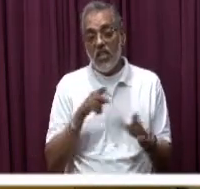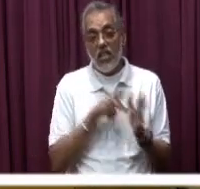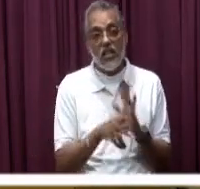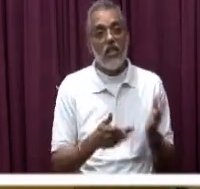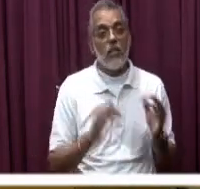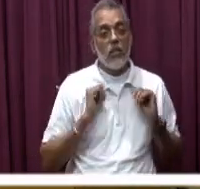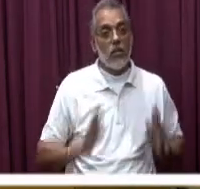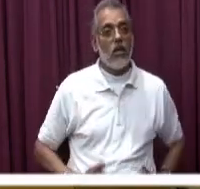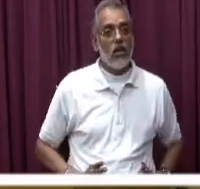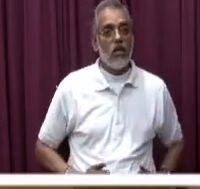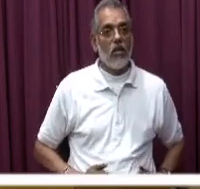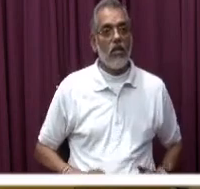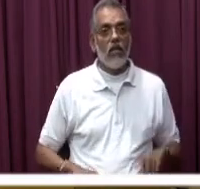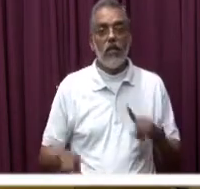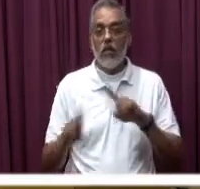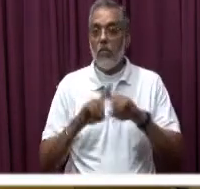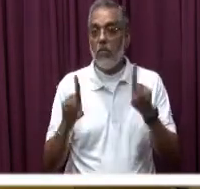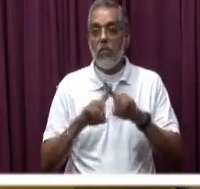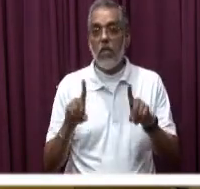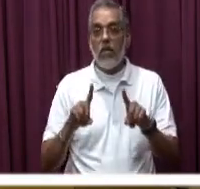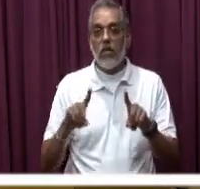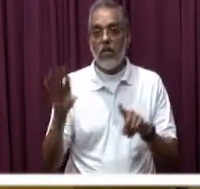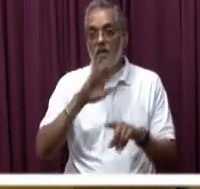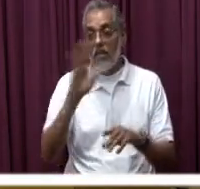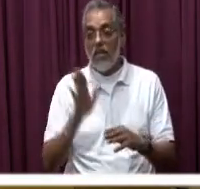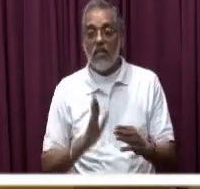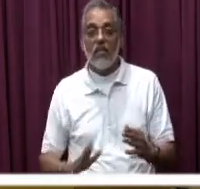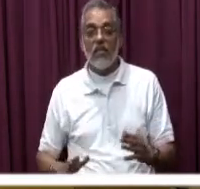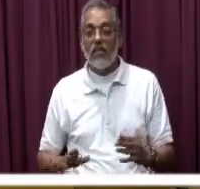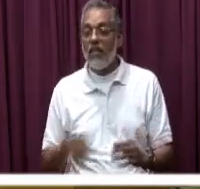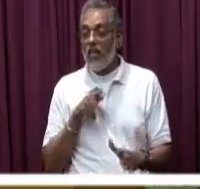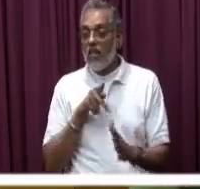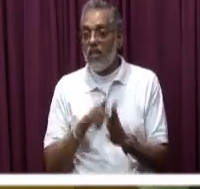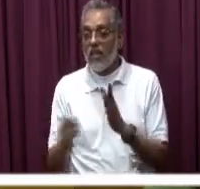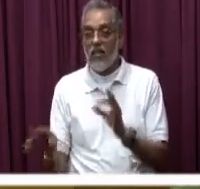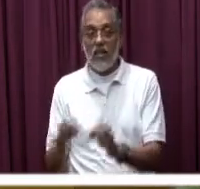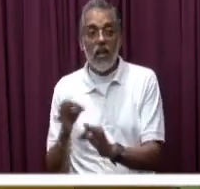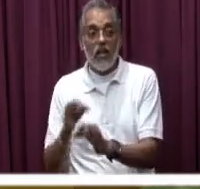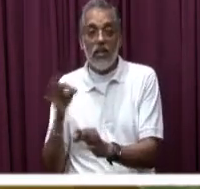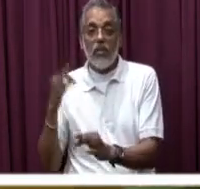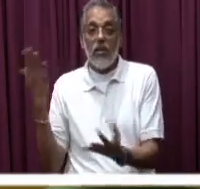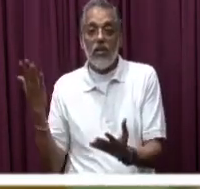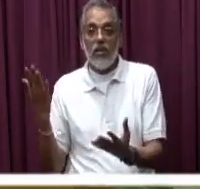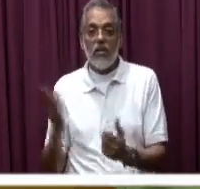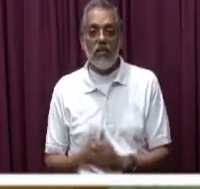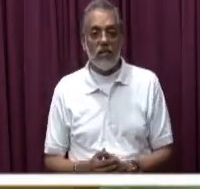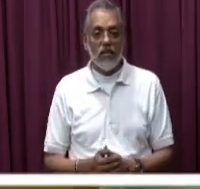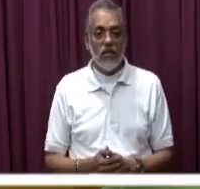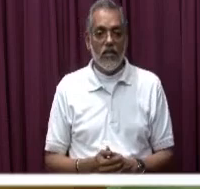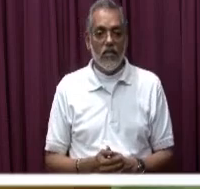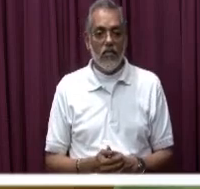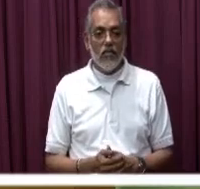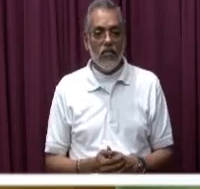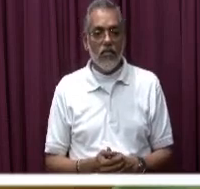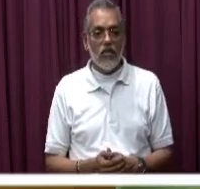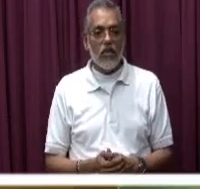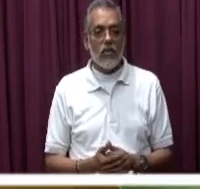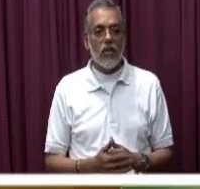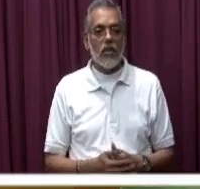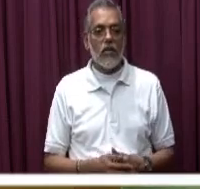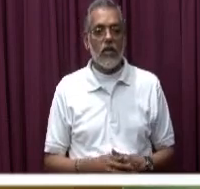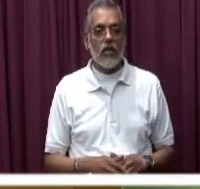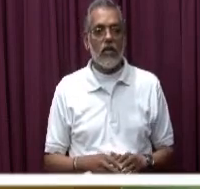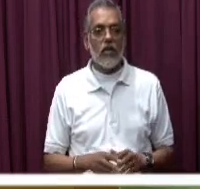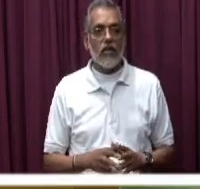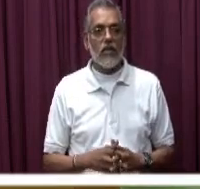do. Fear rather him who could shorten or lengthen your eternity in the fires of